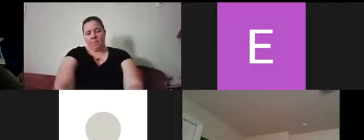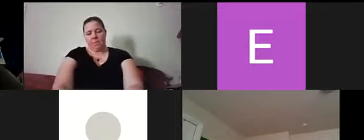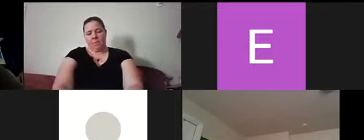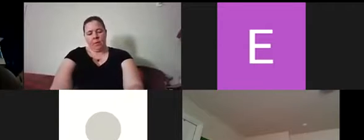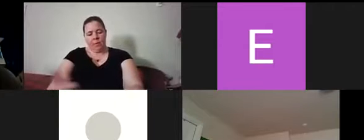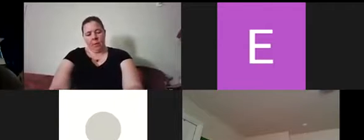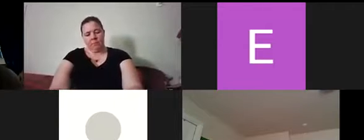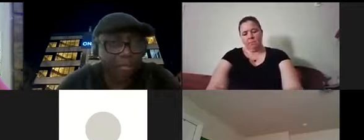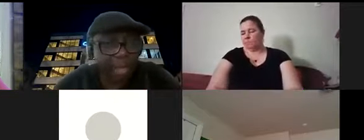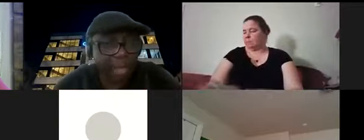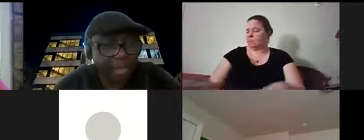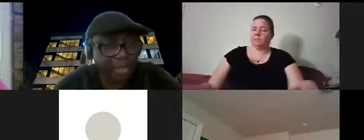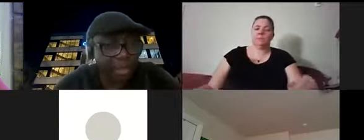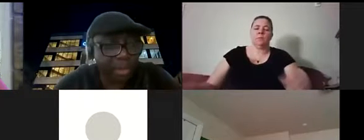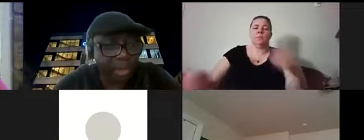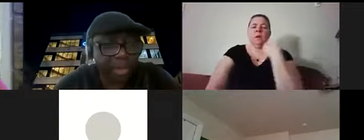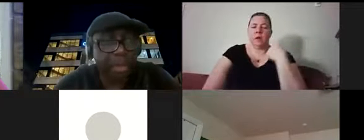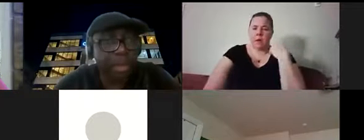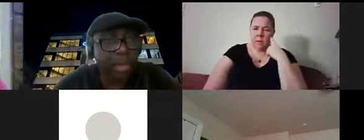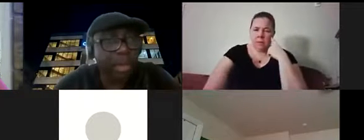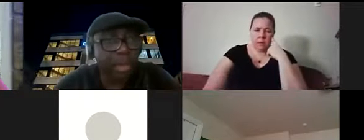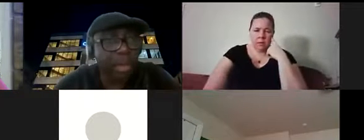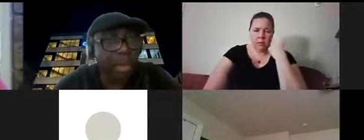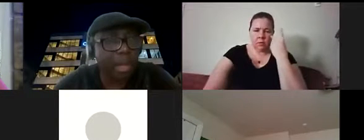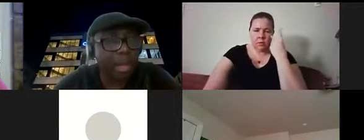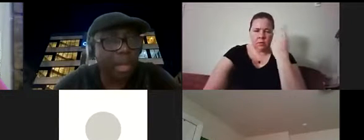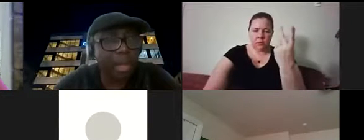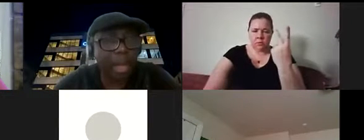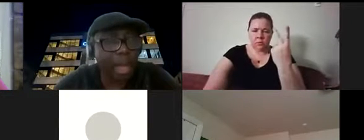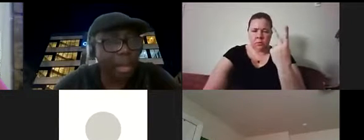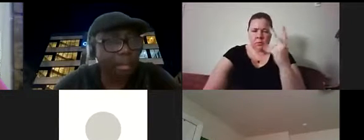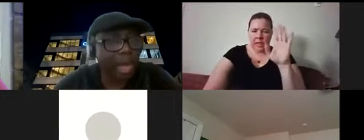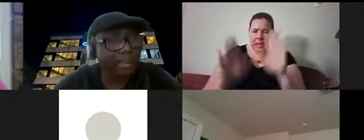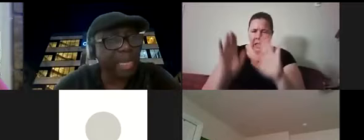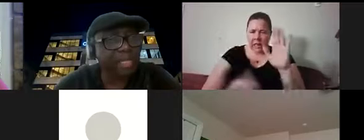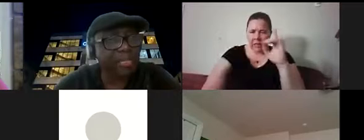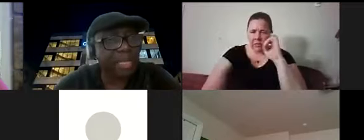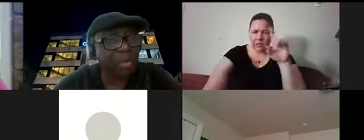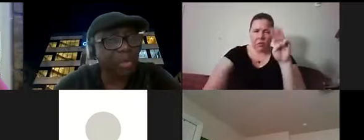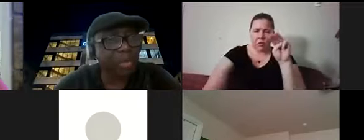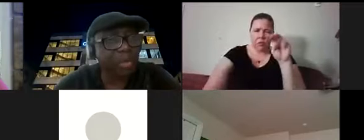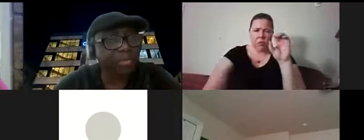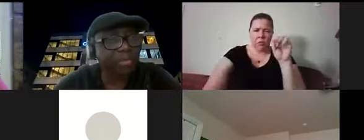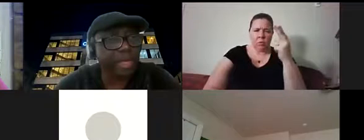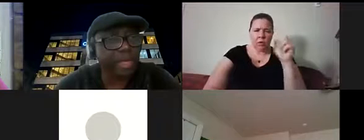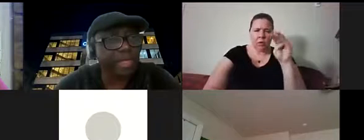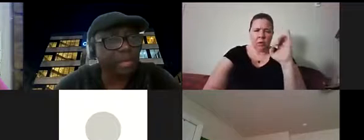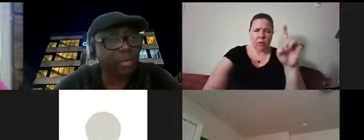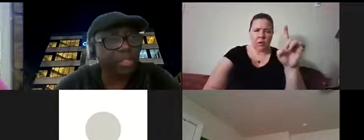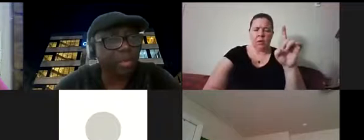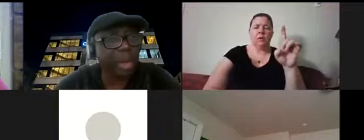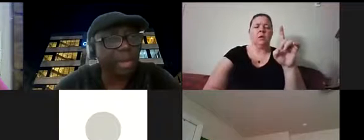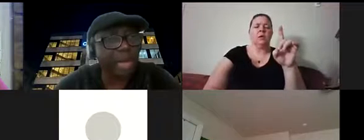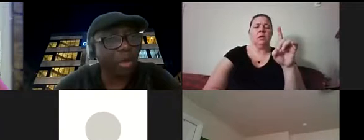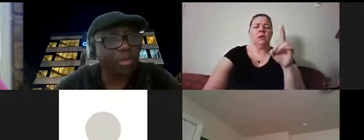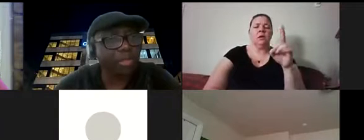Okay. Thank you. I think I saw a hand raised prior to Mohammed. Mohammed's hand is raised. I don't know if he has another